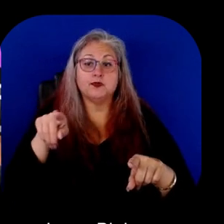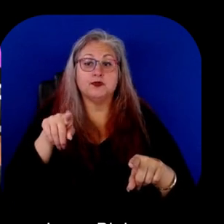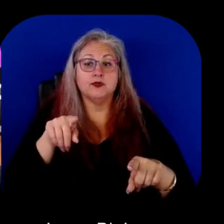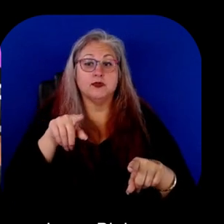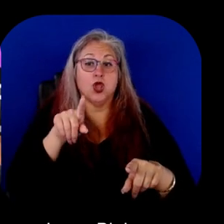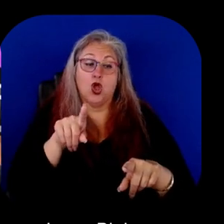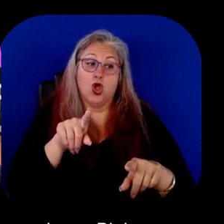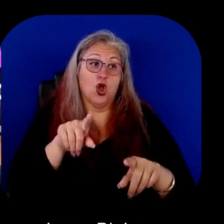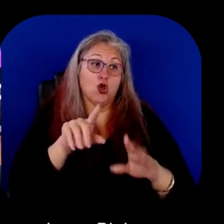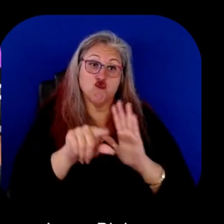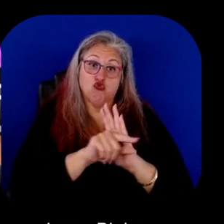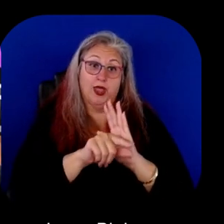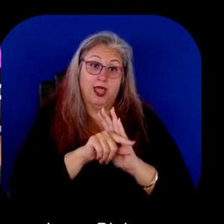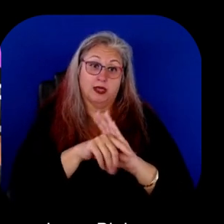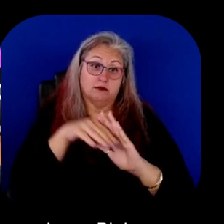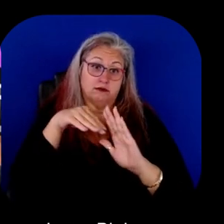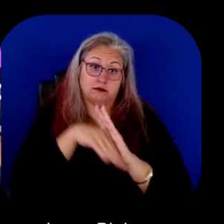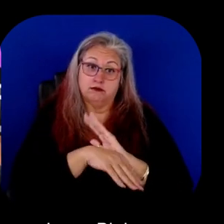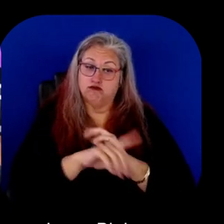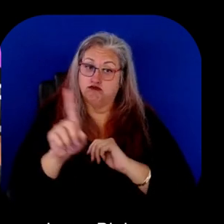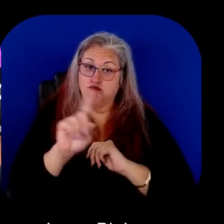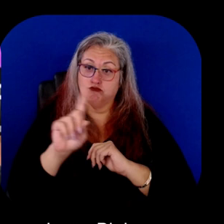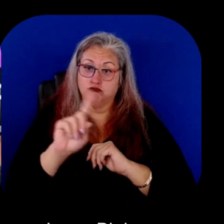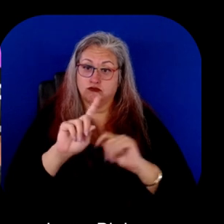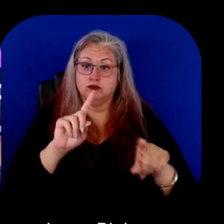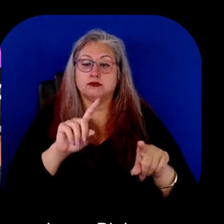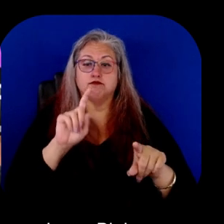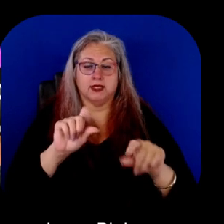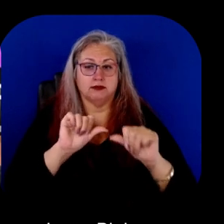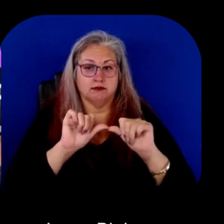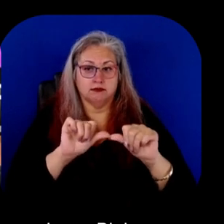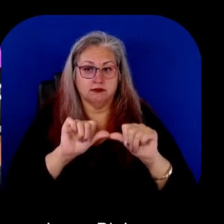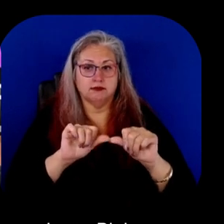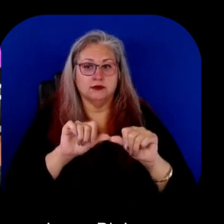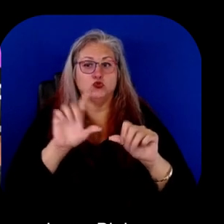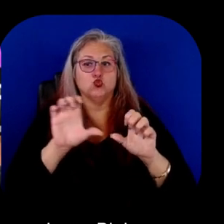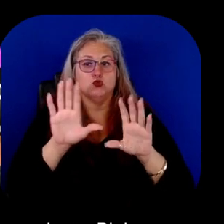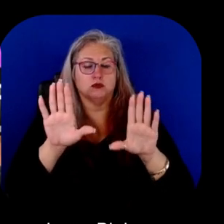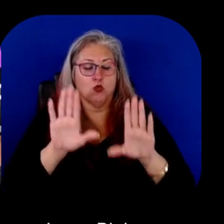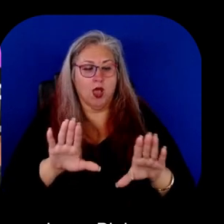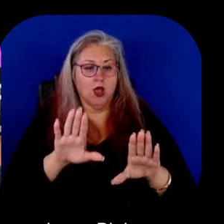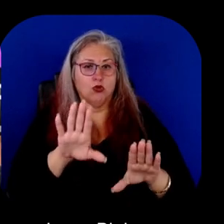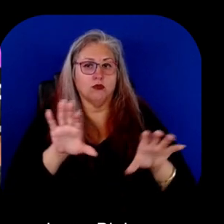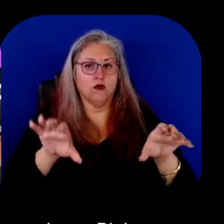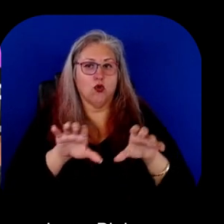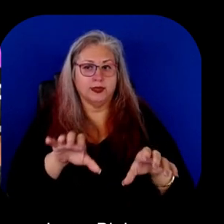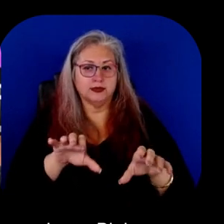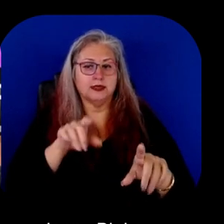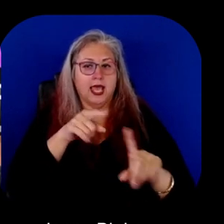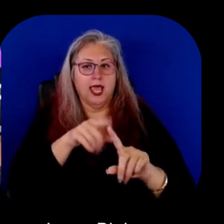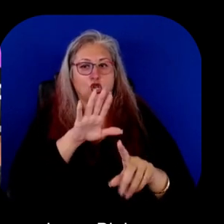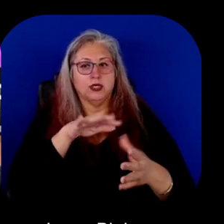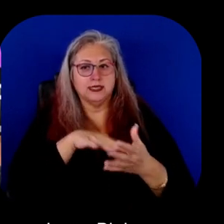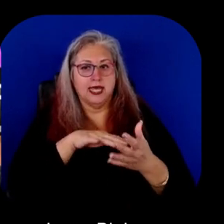that this would not affect her grades, her excellent performance at